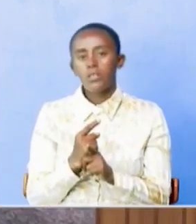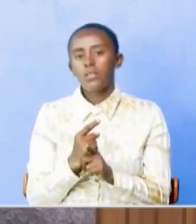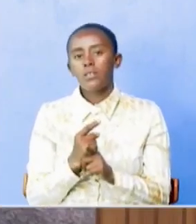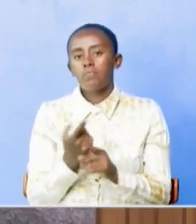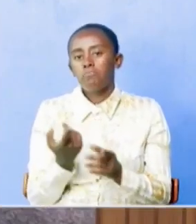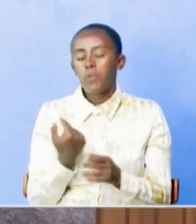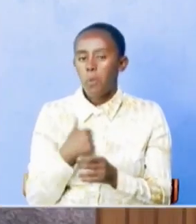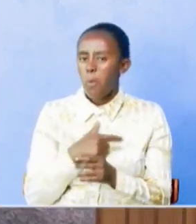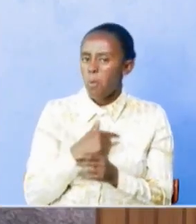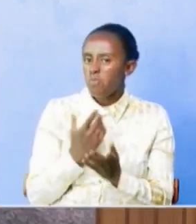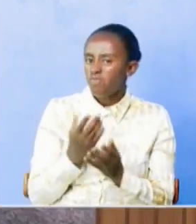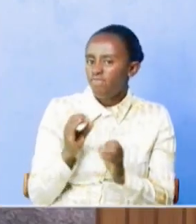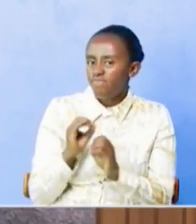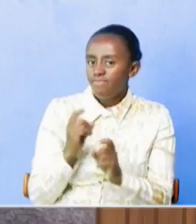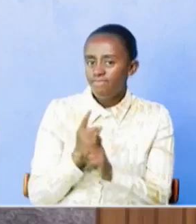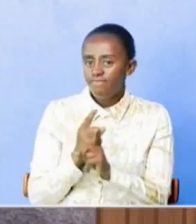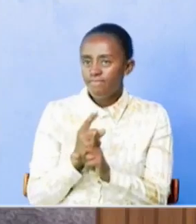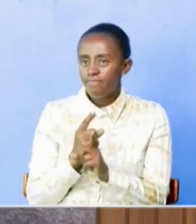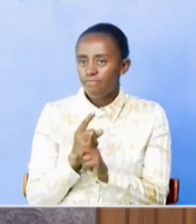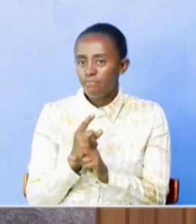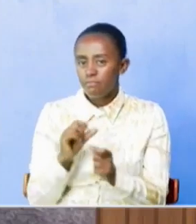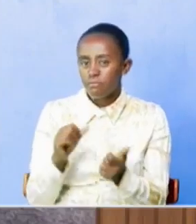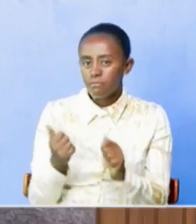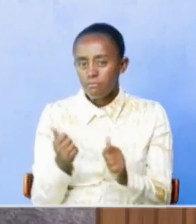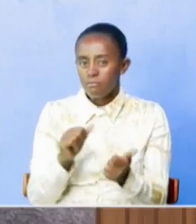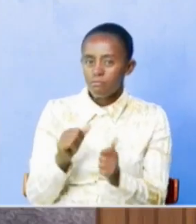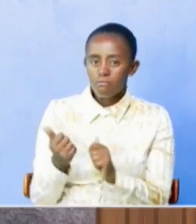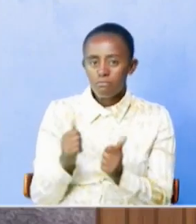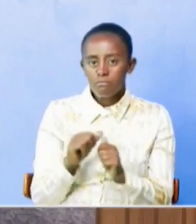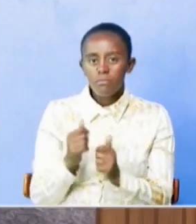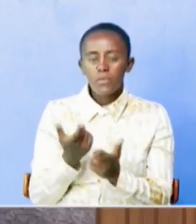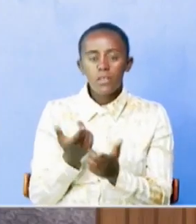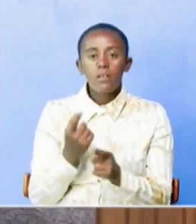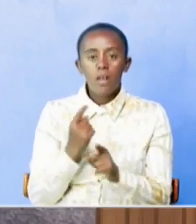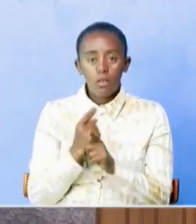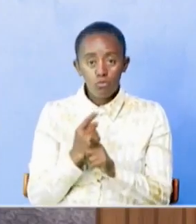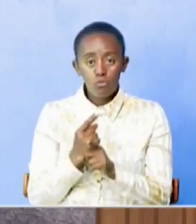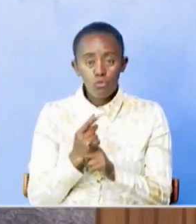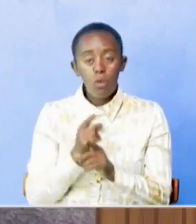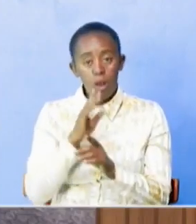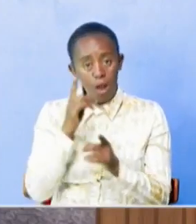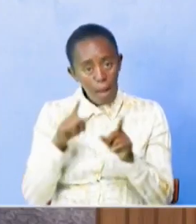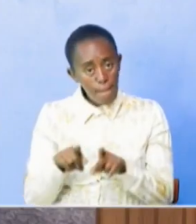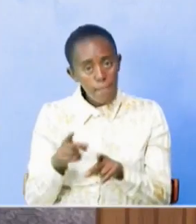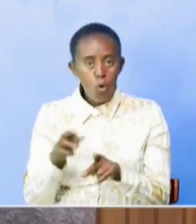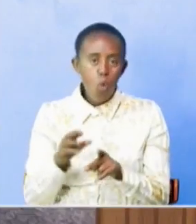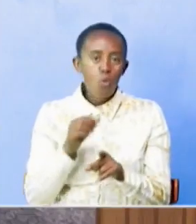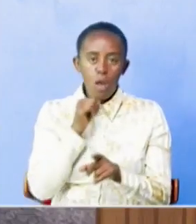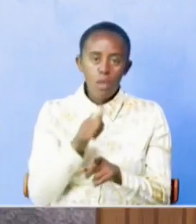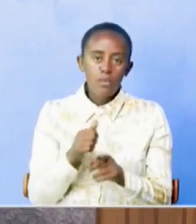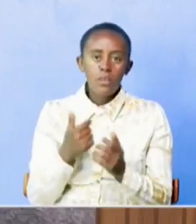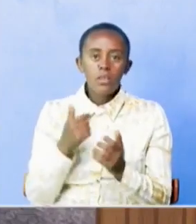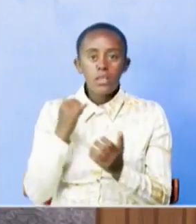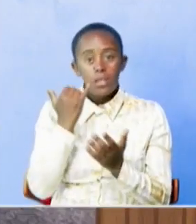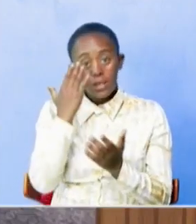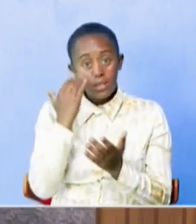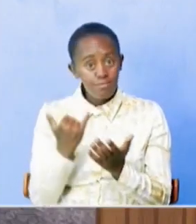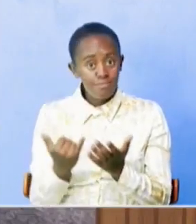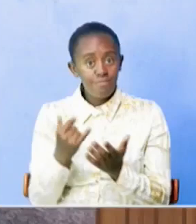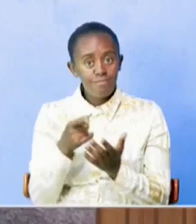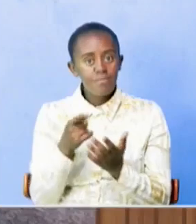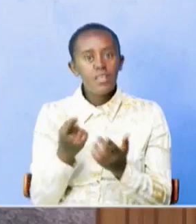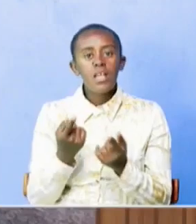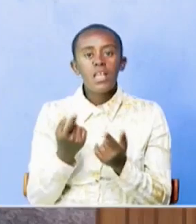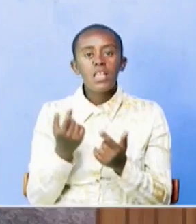we're not really sure if the thing happening is actually happening or not. That's why we have a